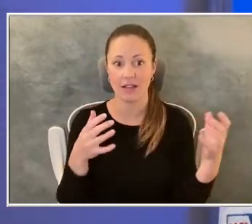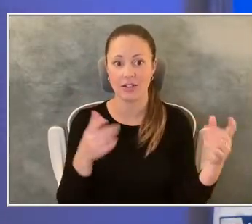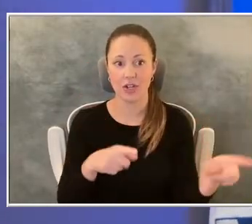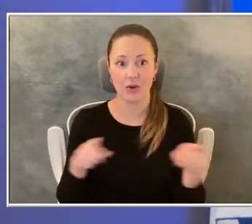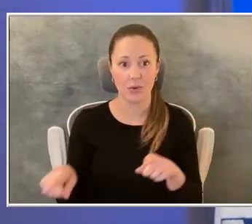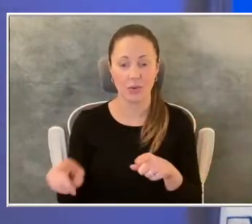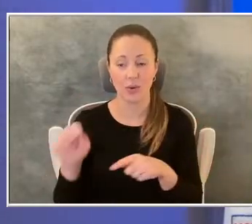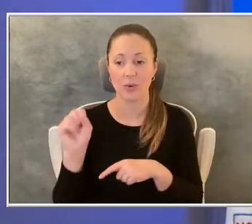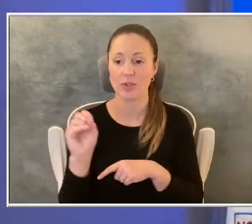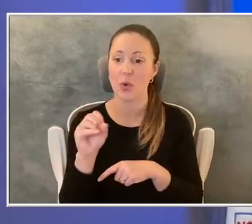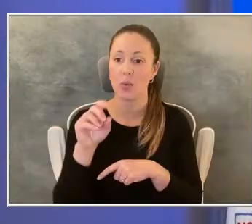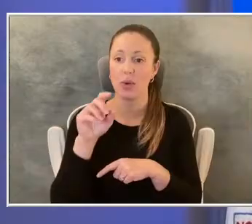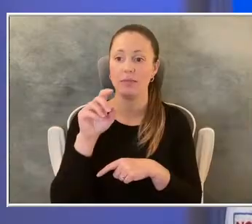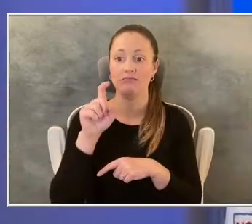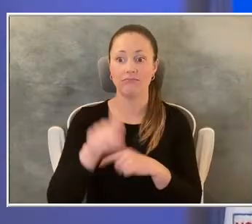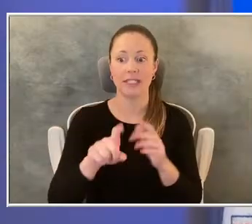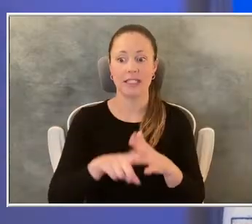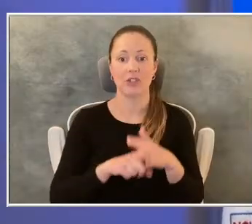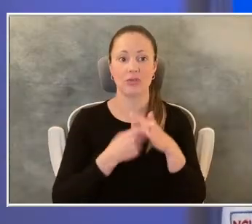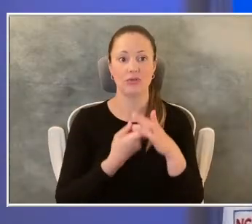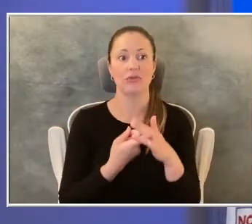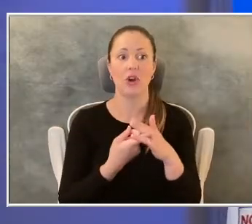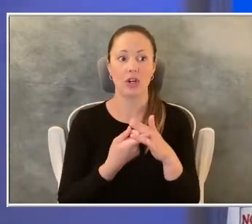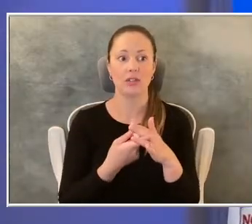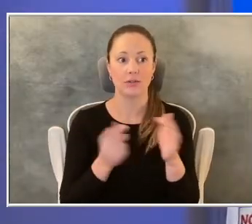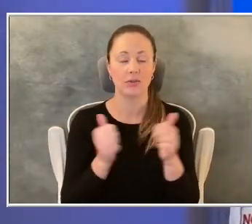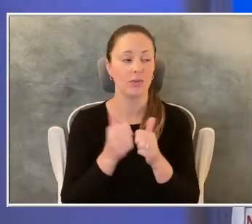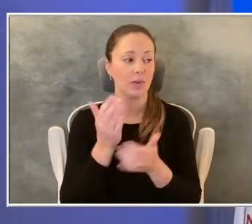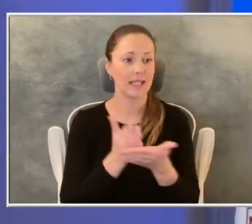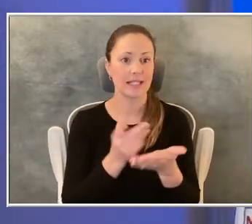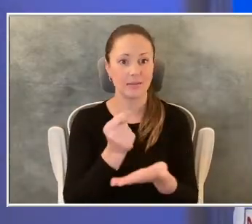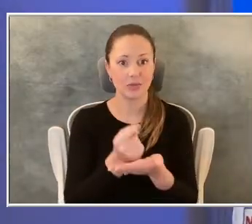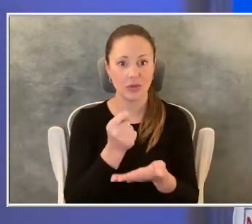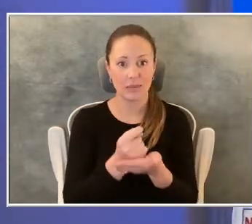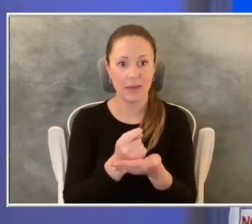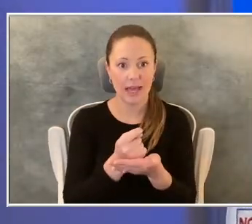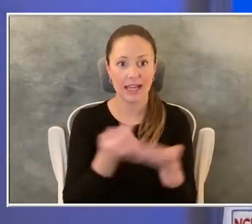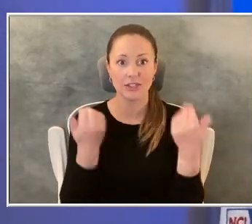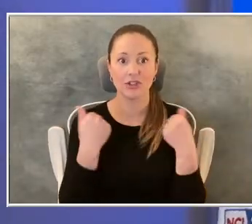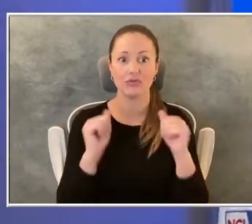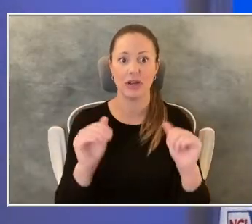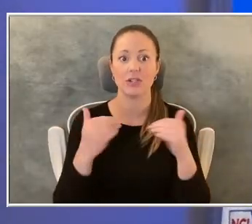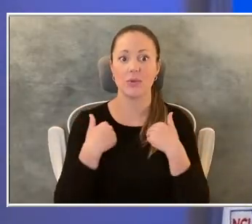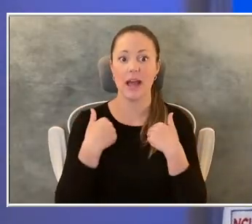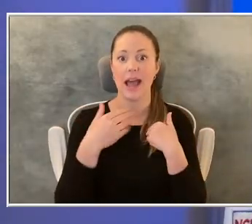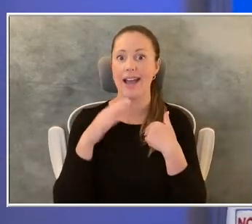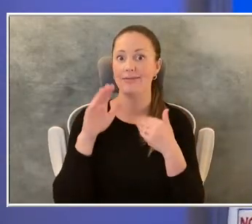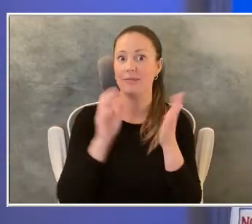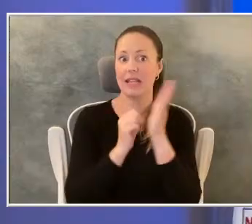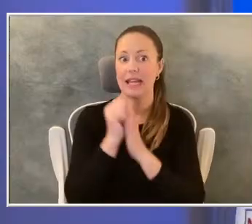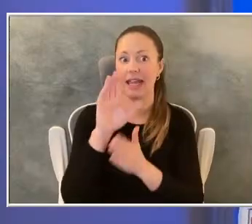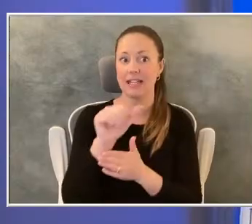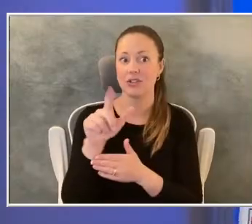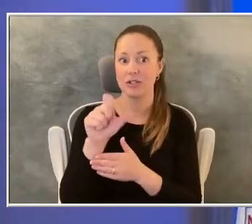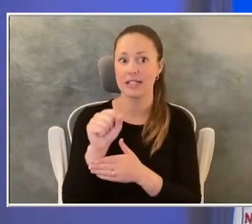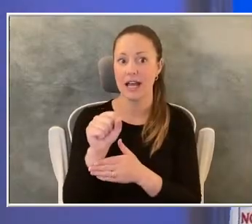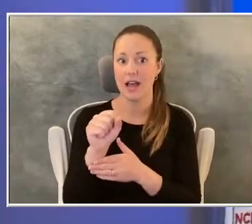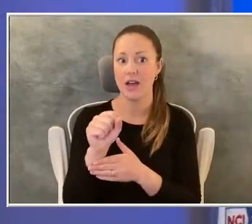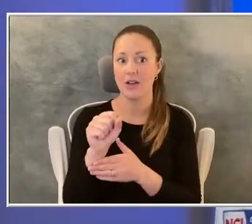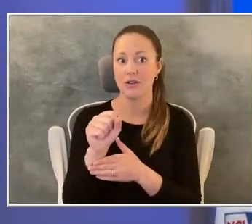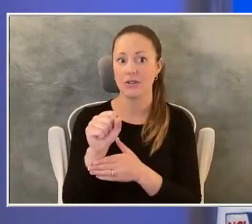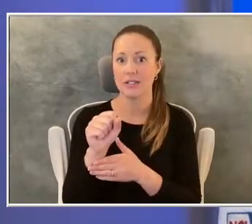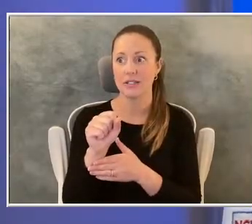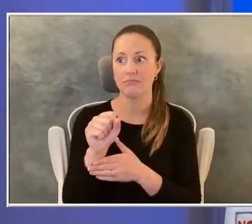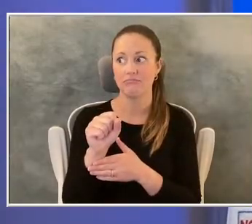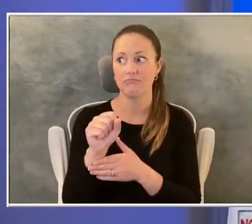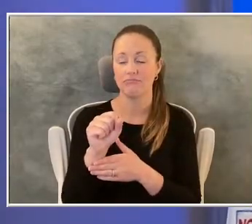start initially with some treatment to get the cancer cells a little bit less proliferating, and then look